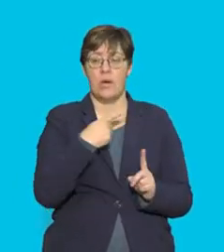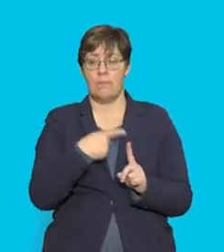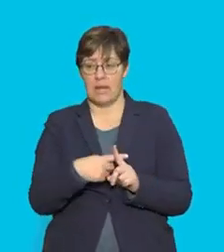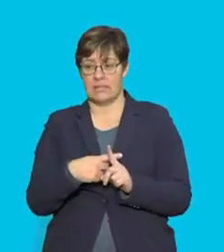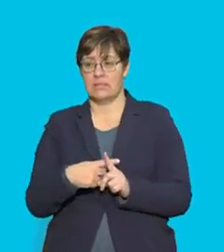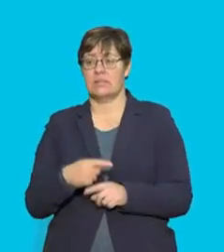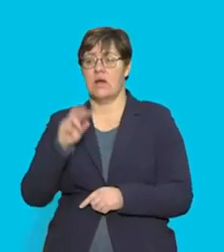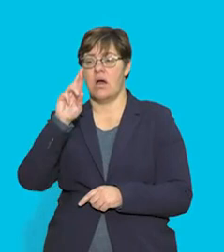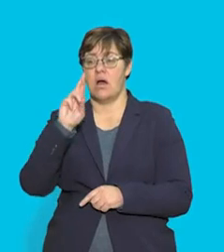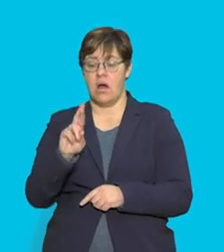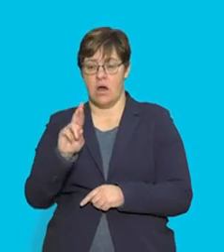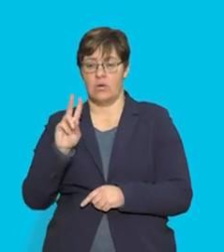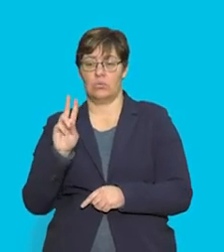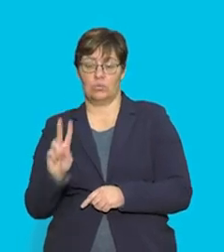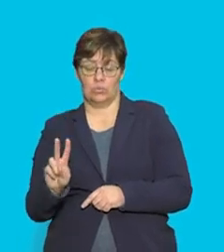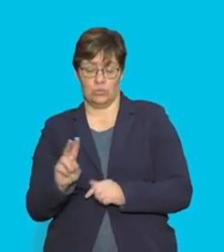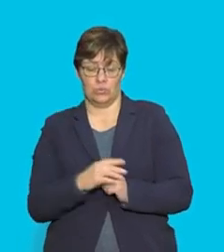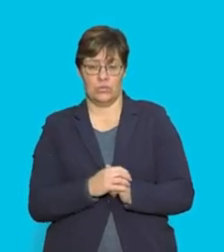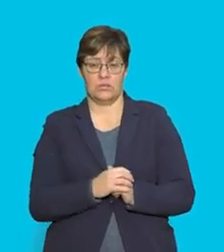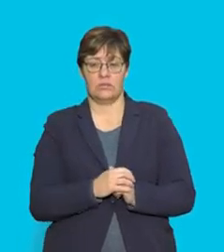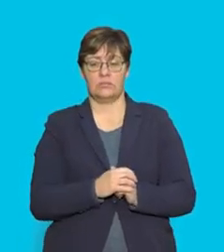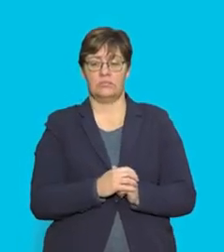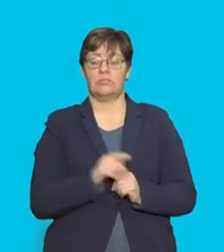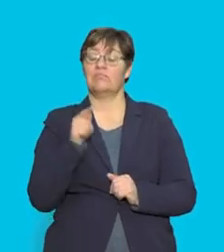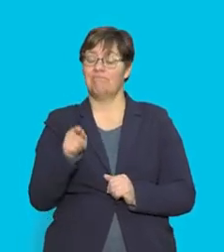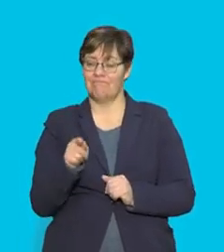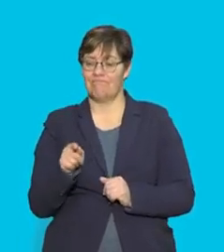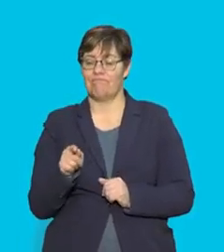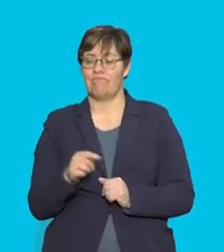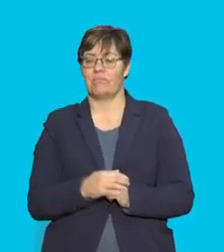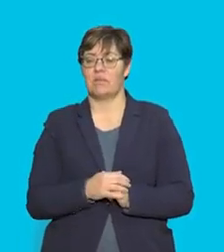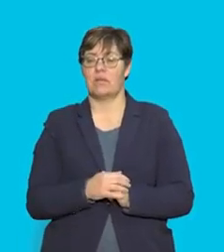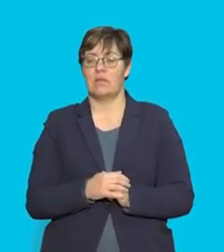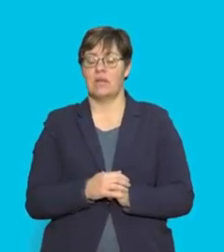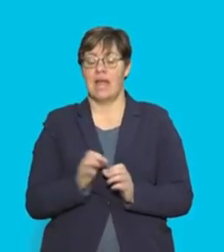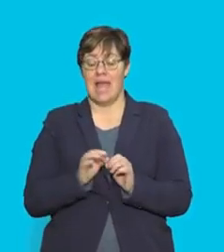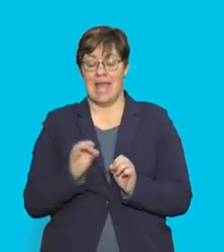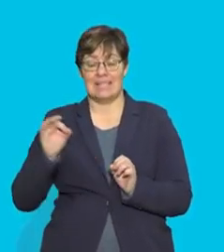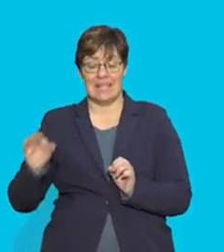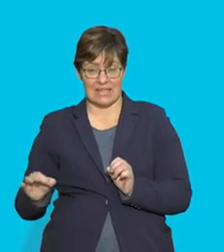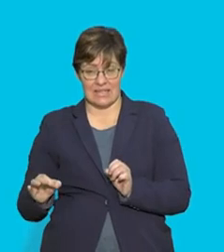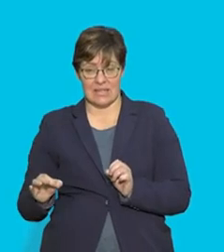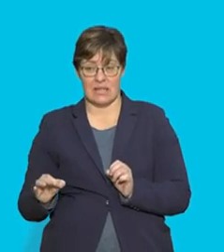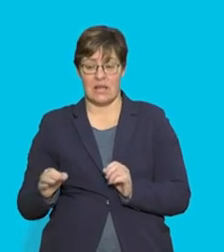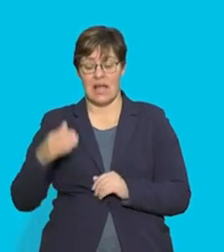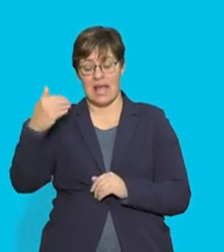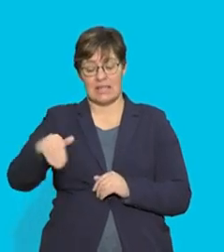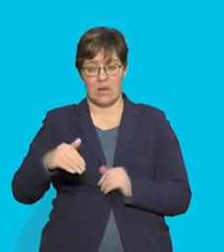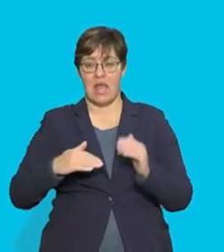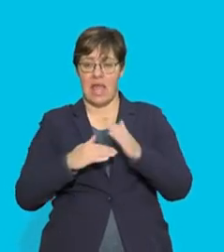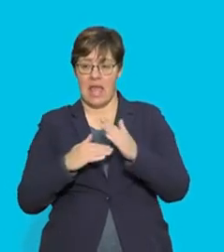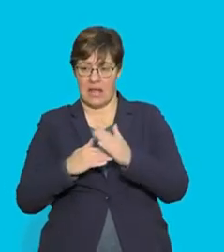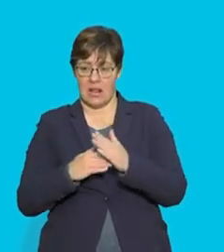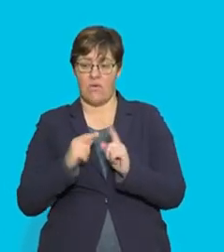T2 plus R2. So I will try apply this and see whether it will work, right?